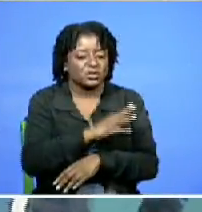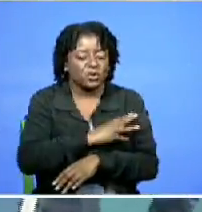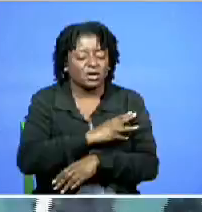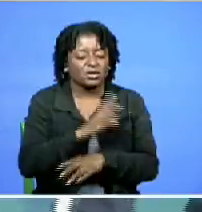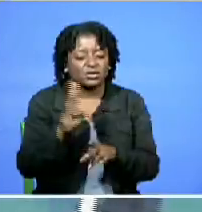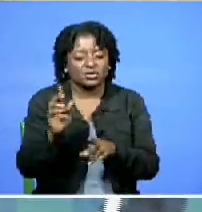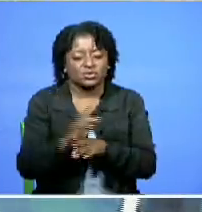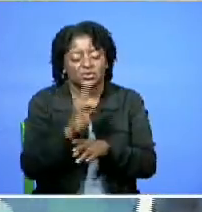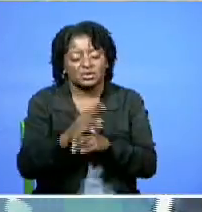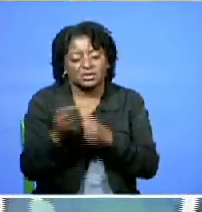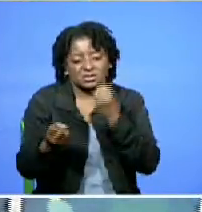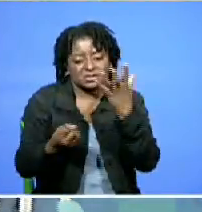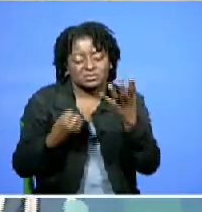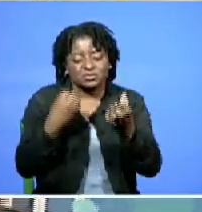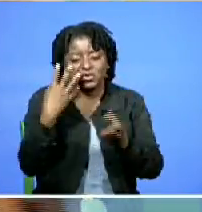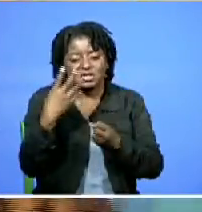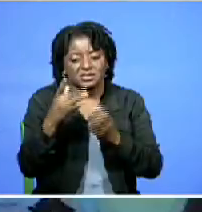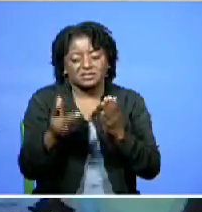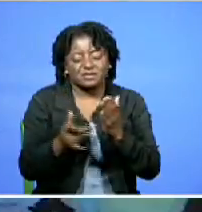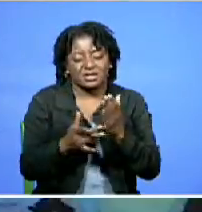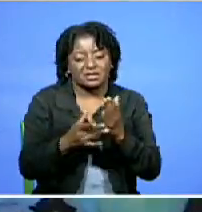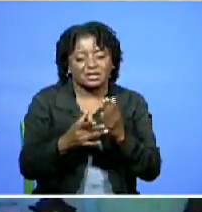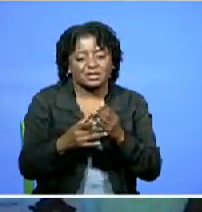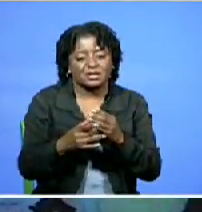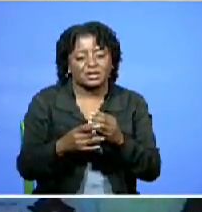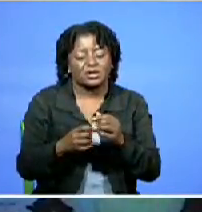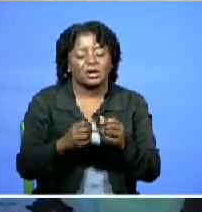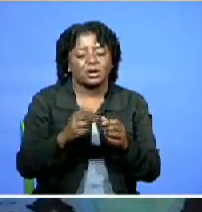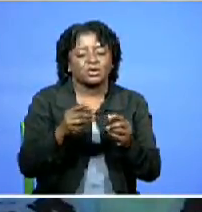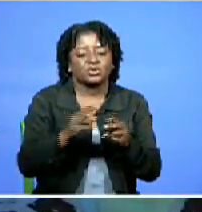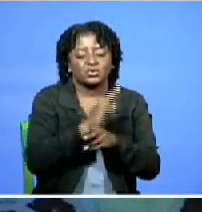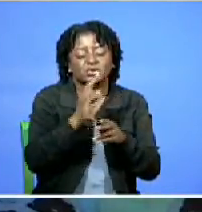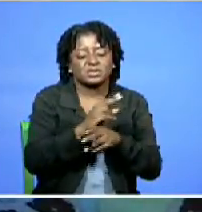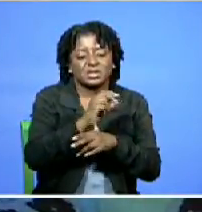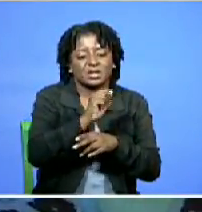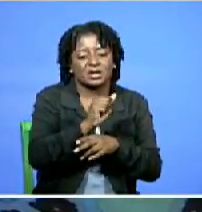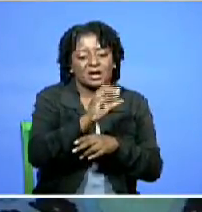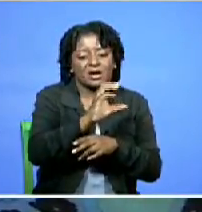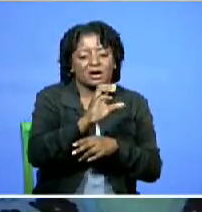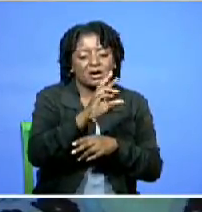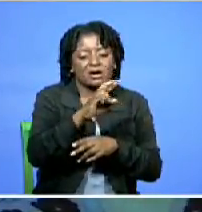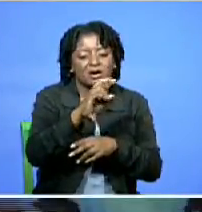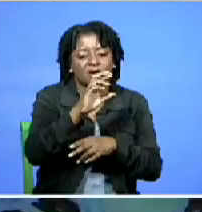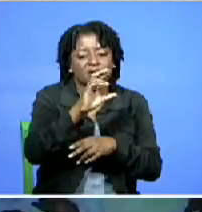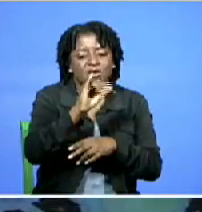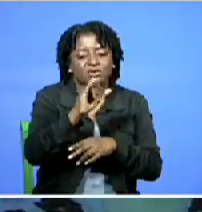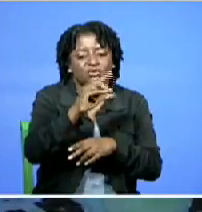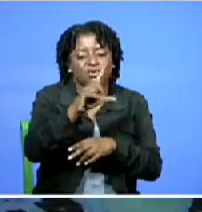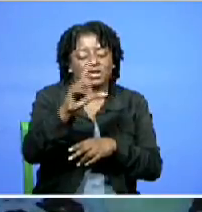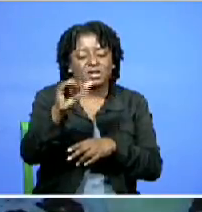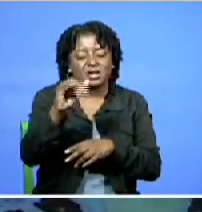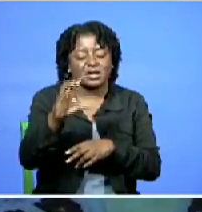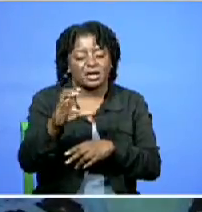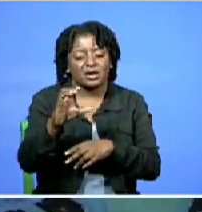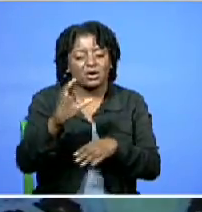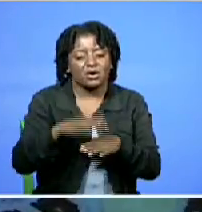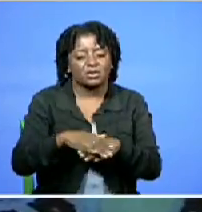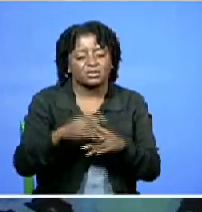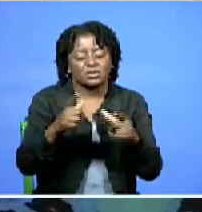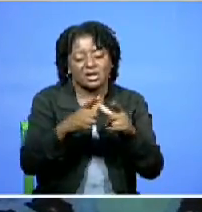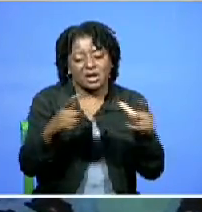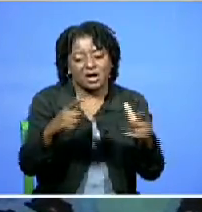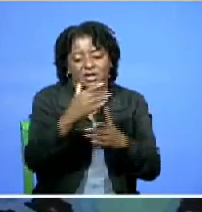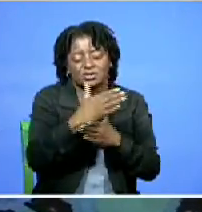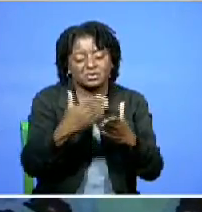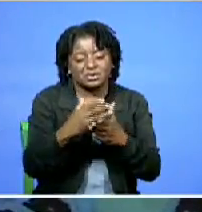art that incorporates acrylic pouring onto large-scale pieces. Some with glass were made for an eye-catching image.